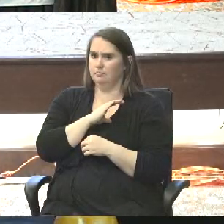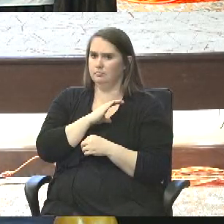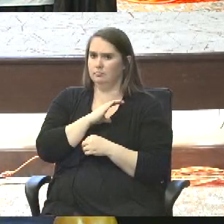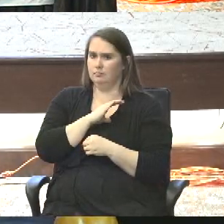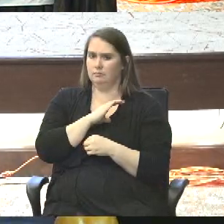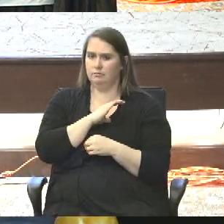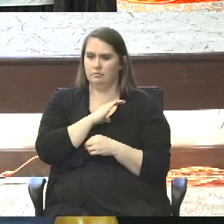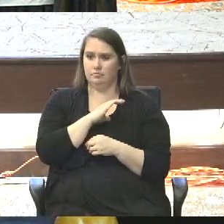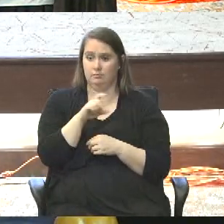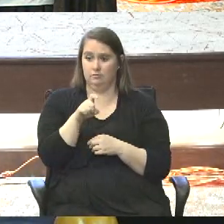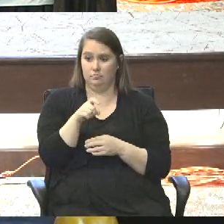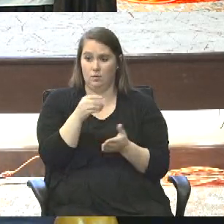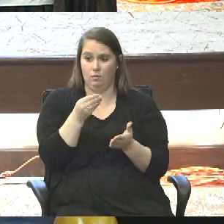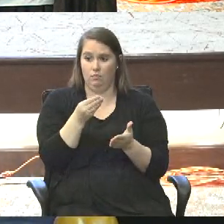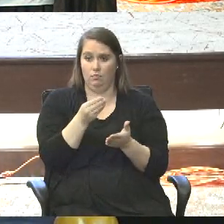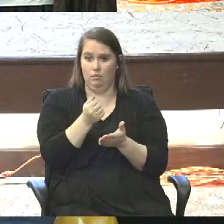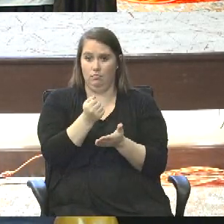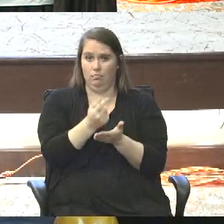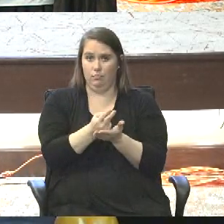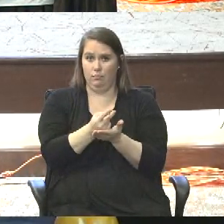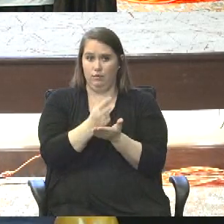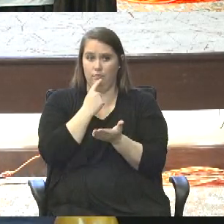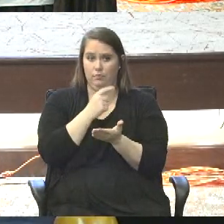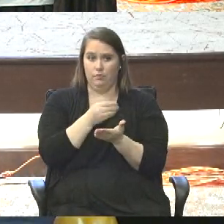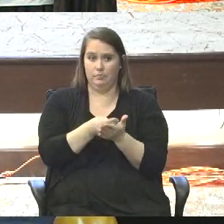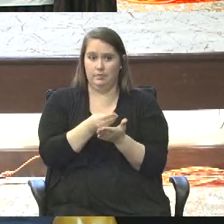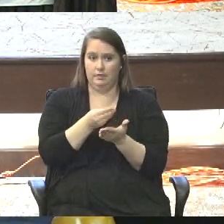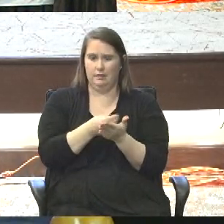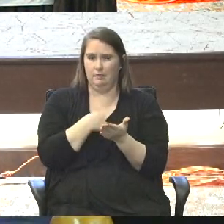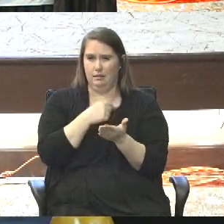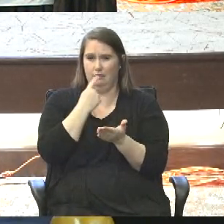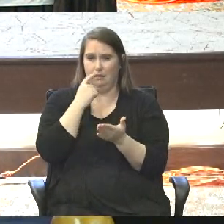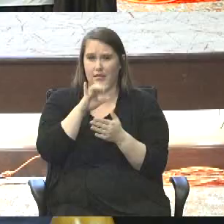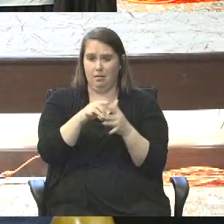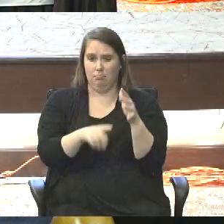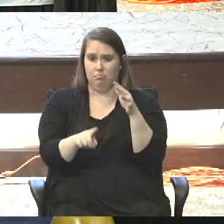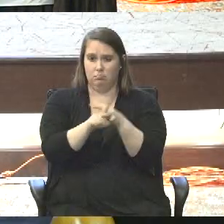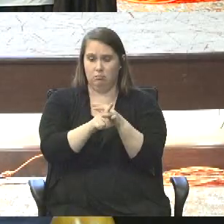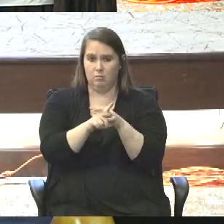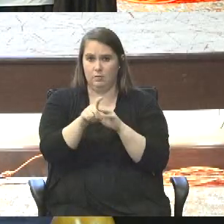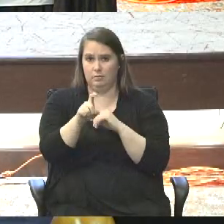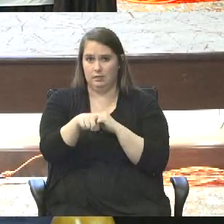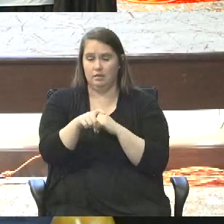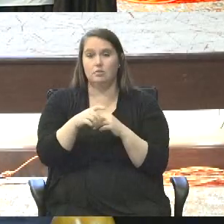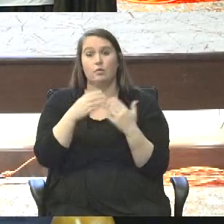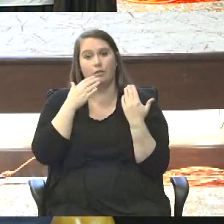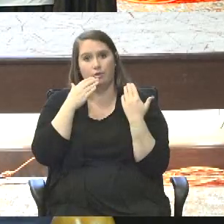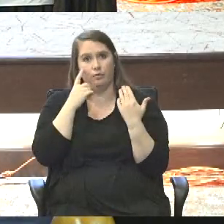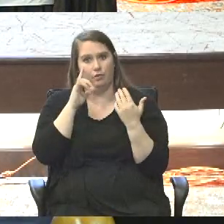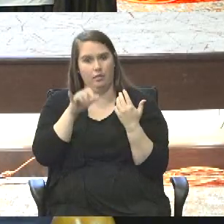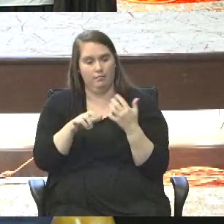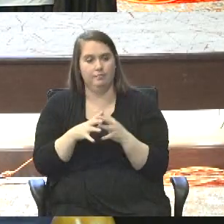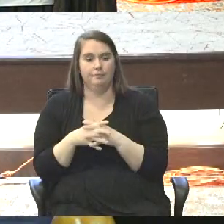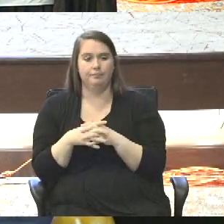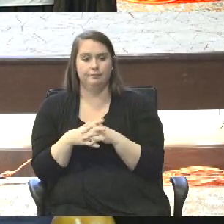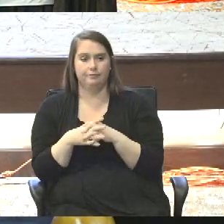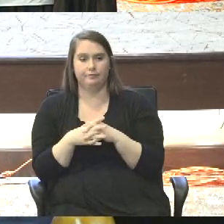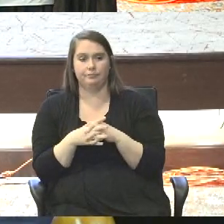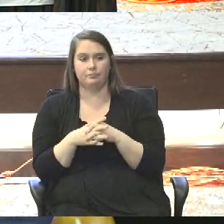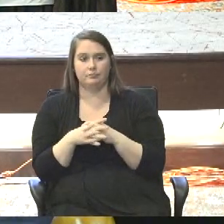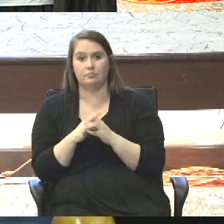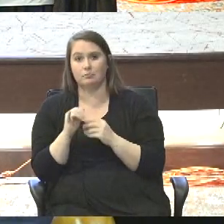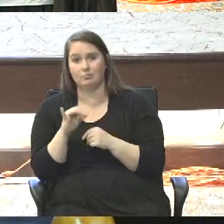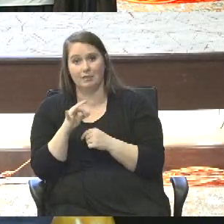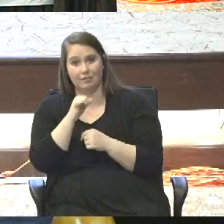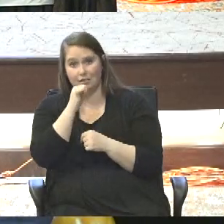approving the money that staff came up with that we needed. Thank you for that. And if it weren't for